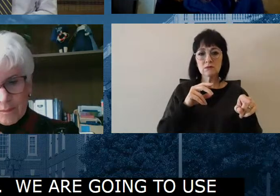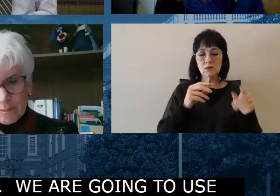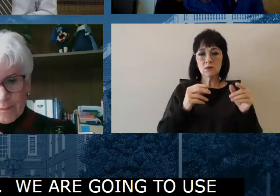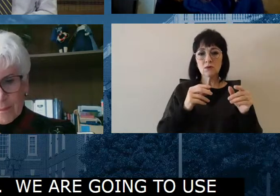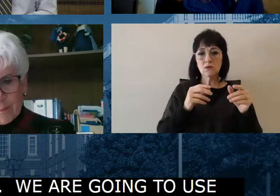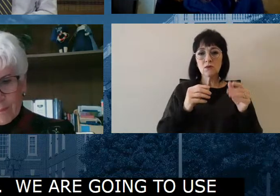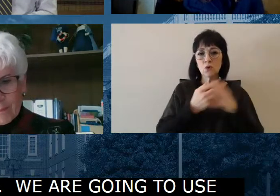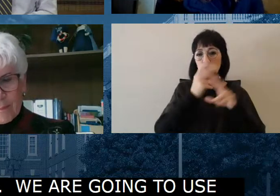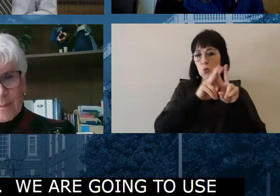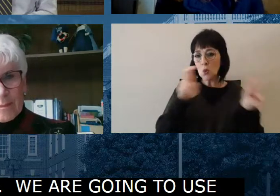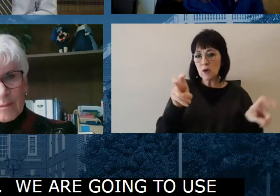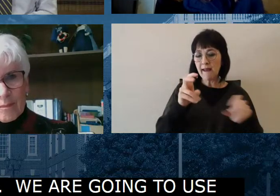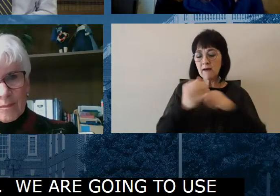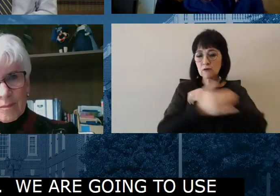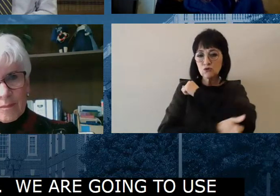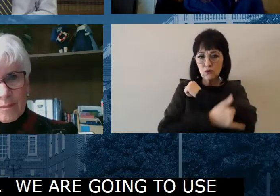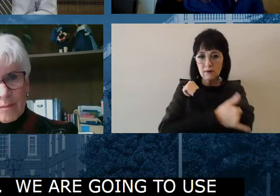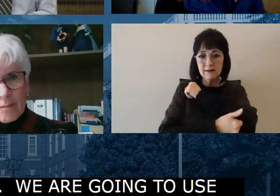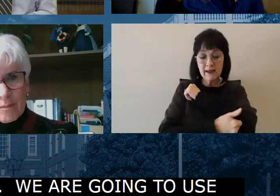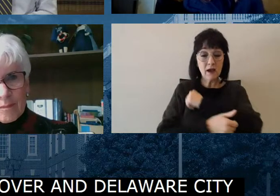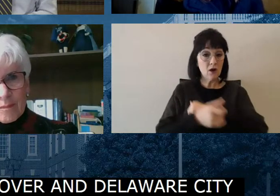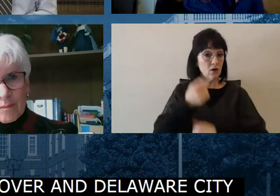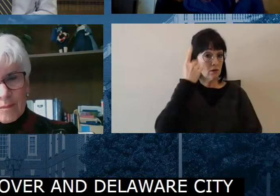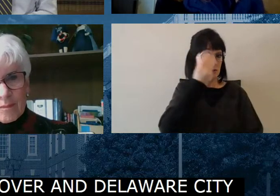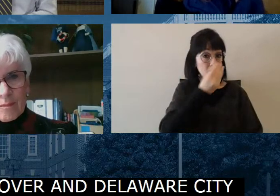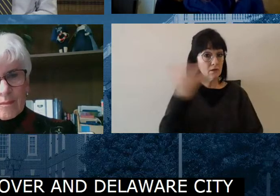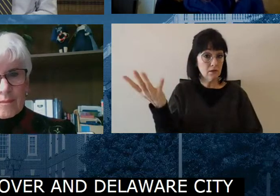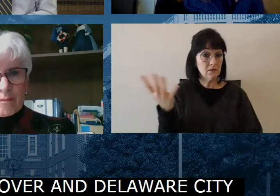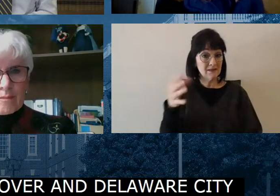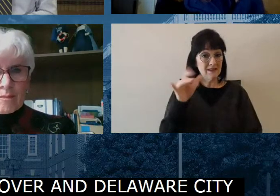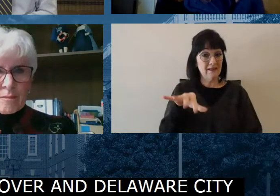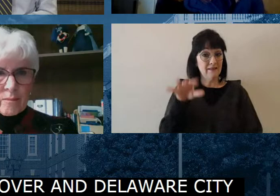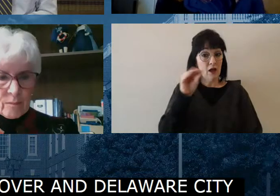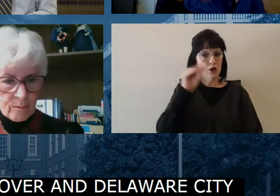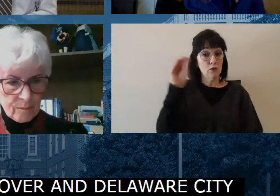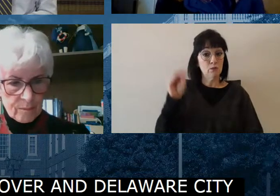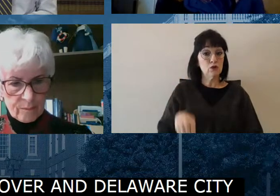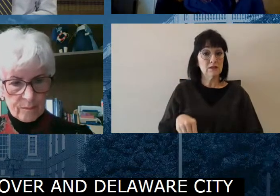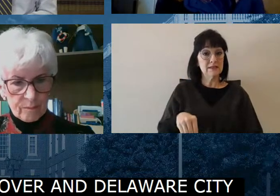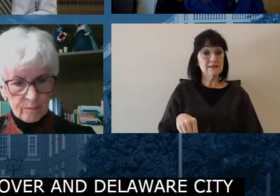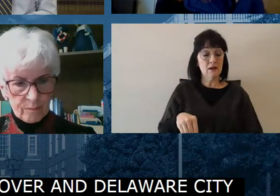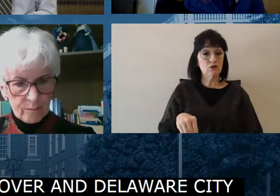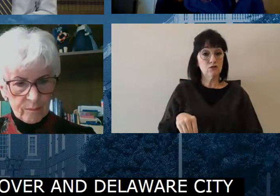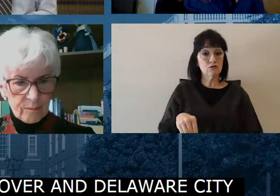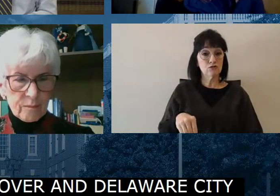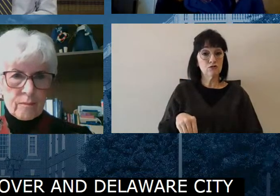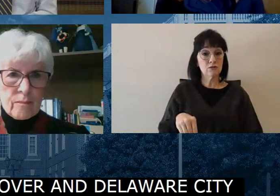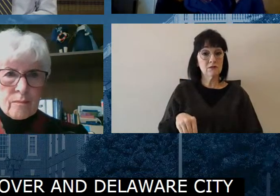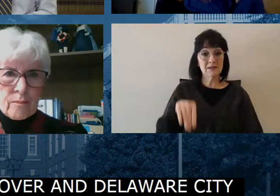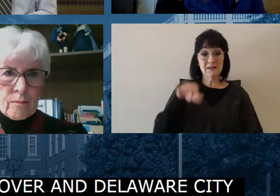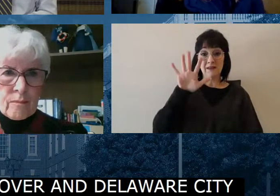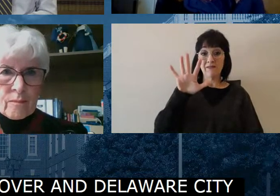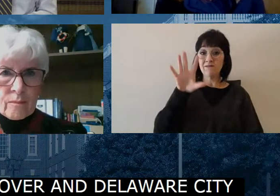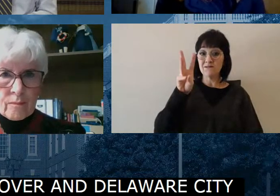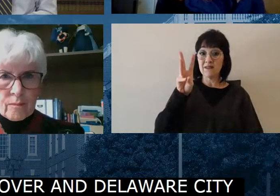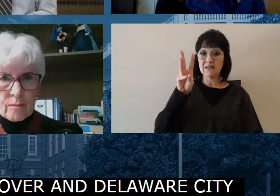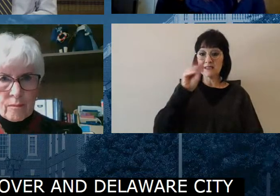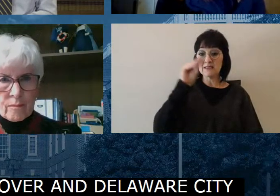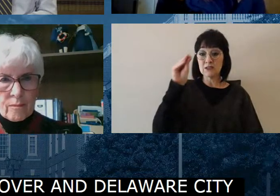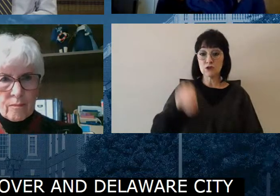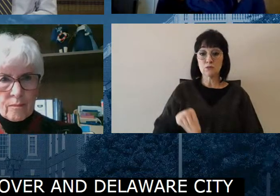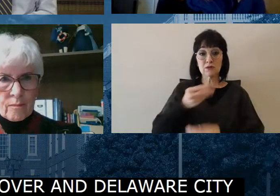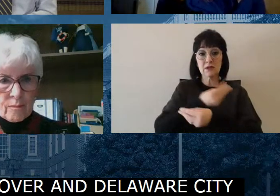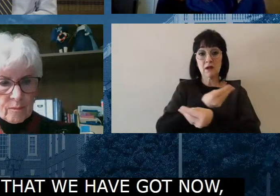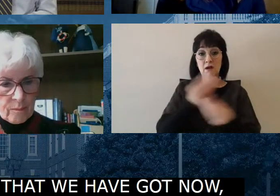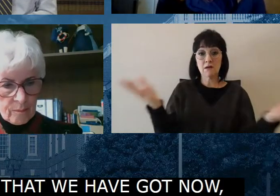the percentage of the tests that we've gotten out, 56, almost 60% of the vaccinations that we've delivered so far